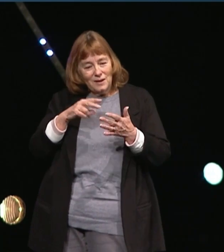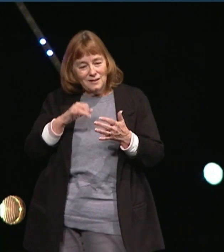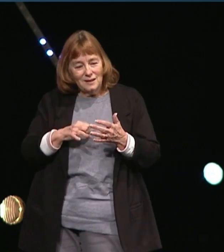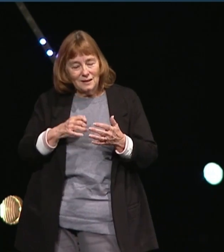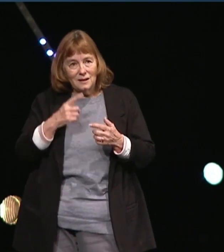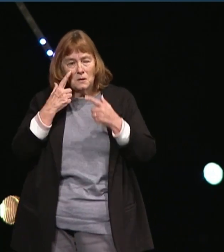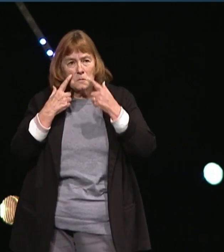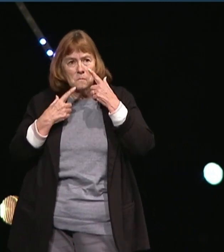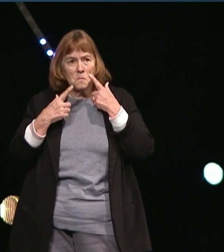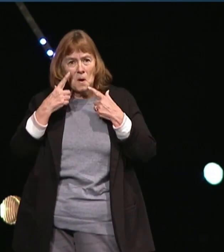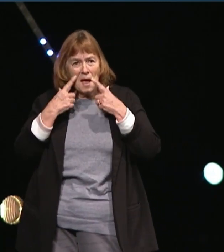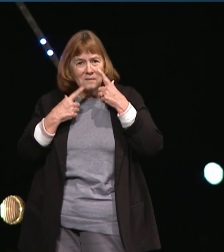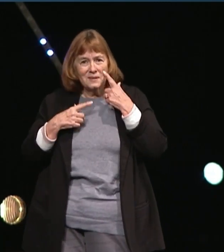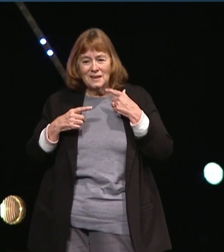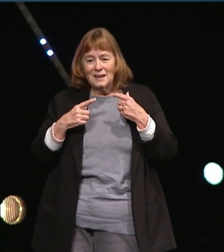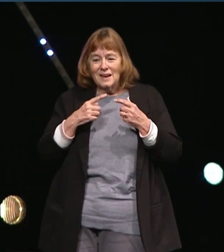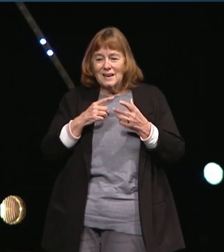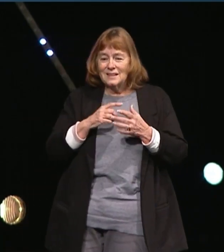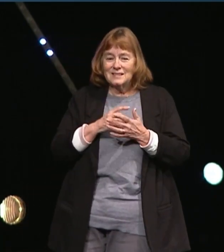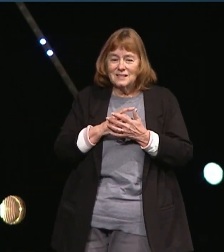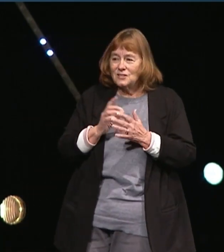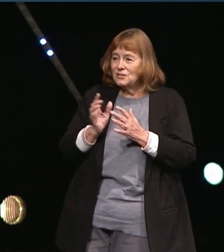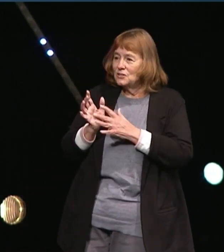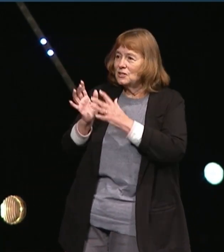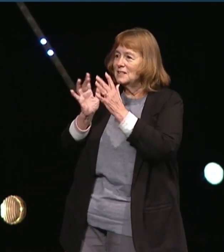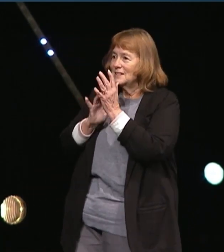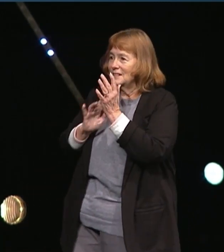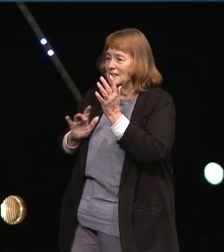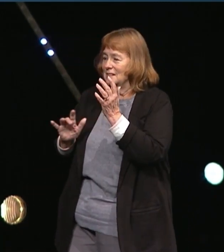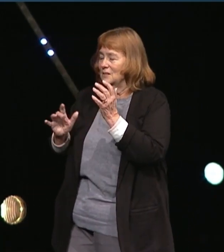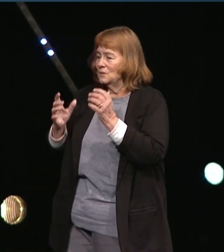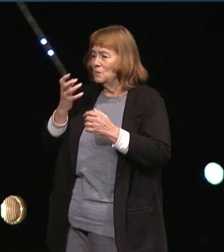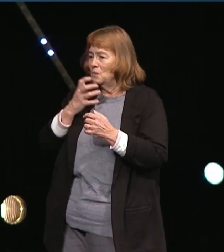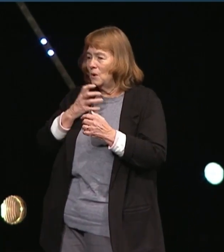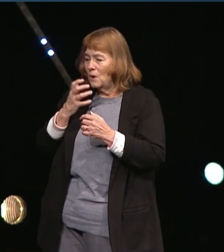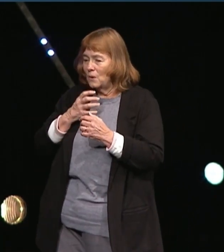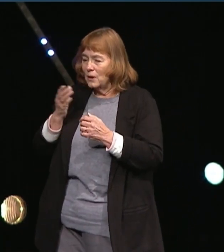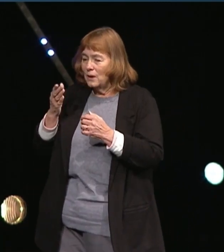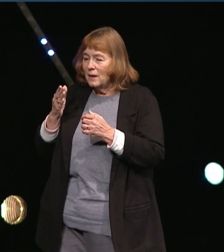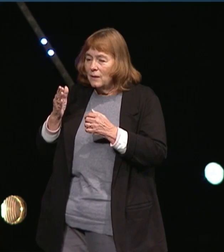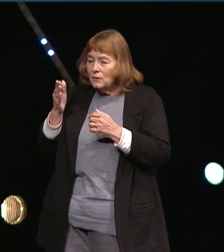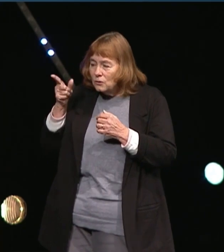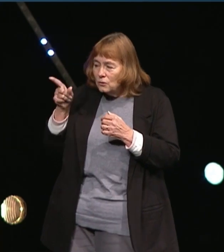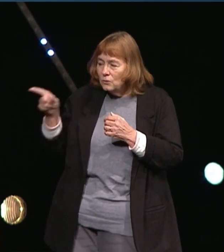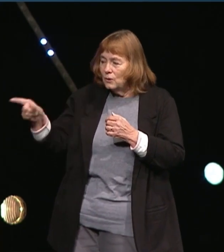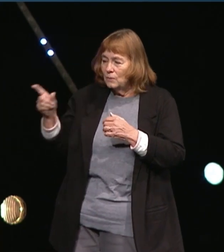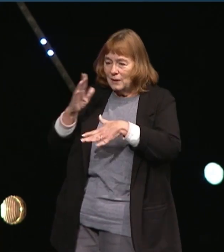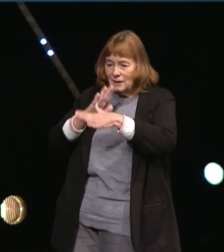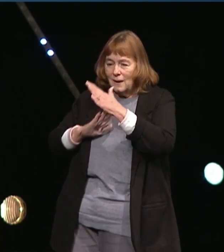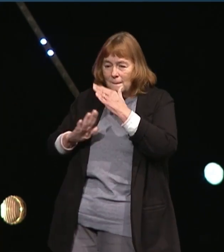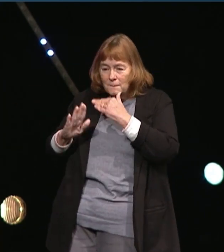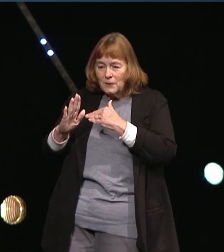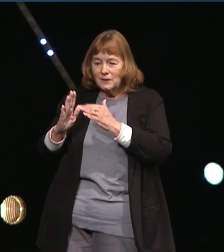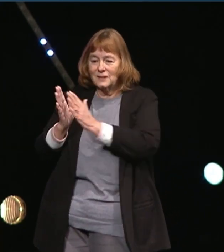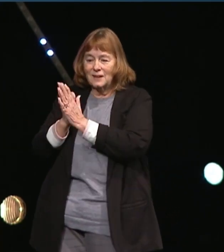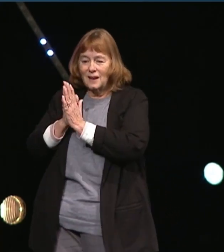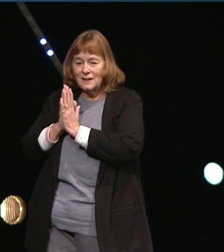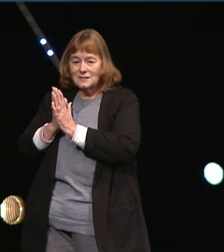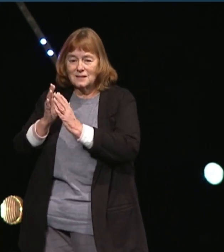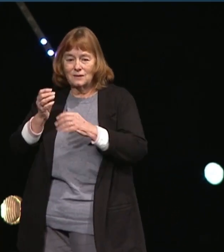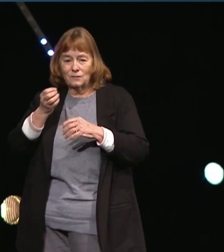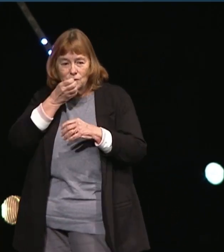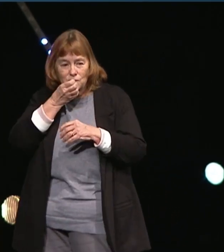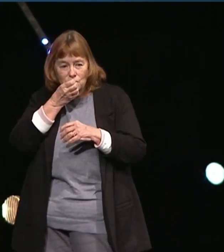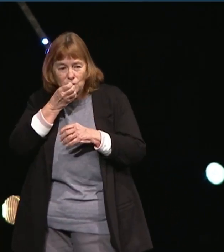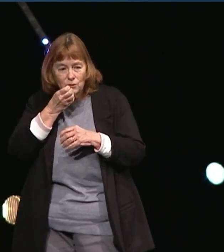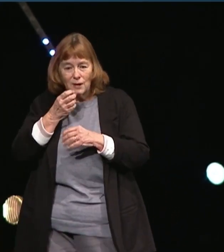wept. It's too much. I said, Jesus, it's too much that you will be who you are and never lose